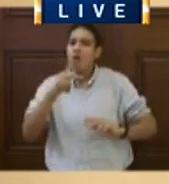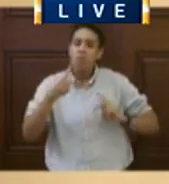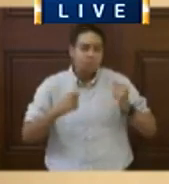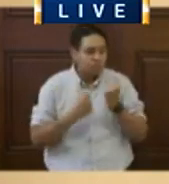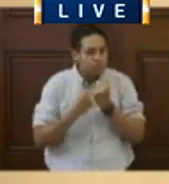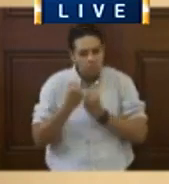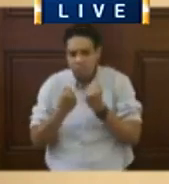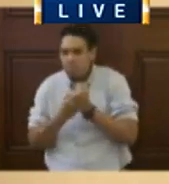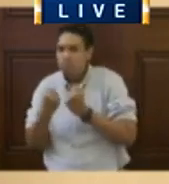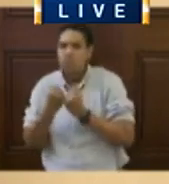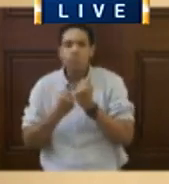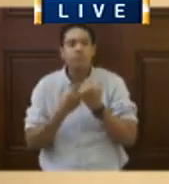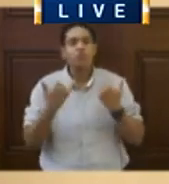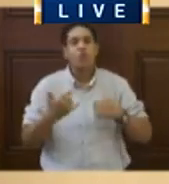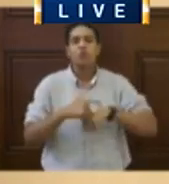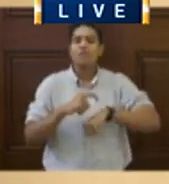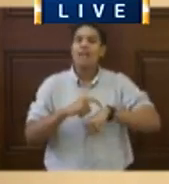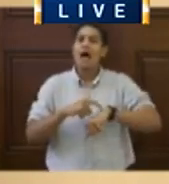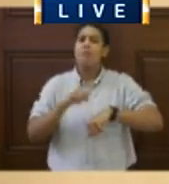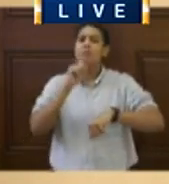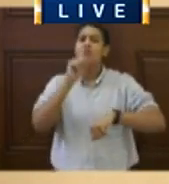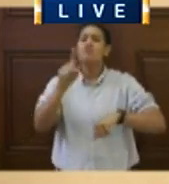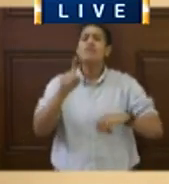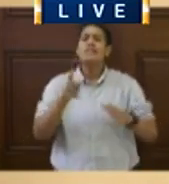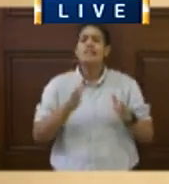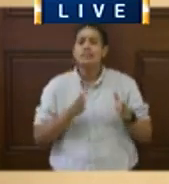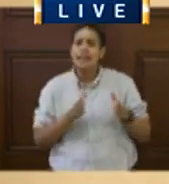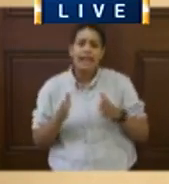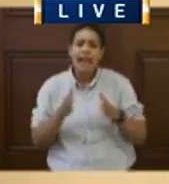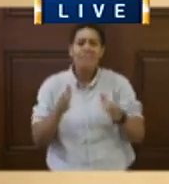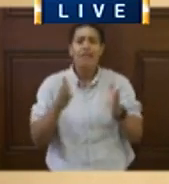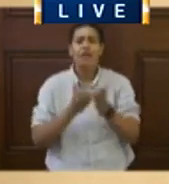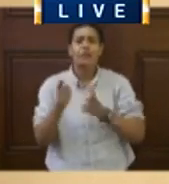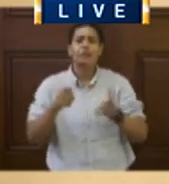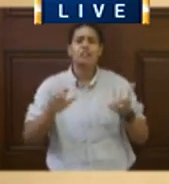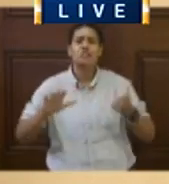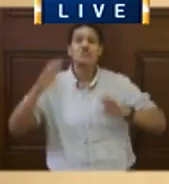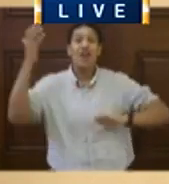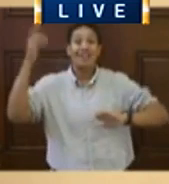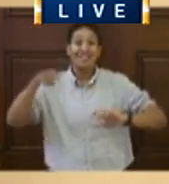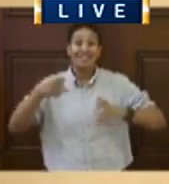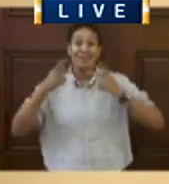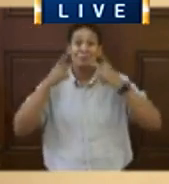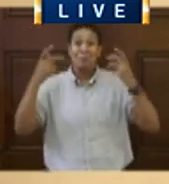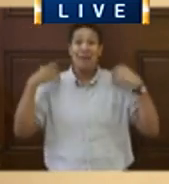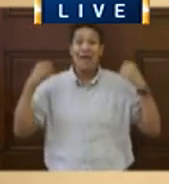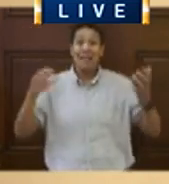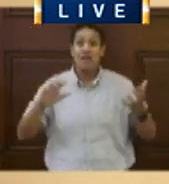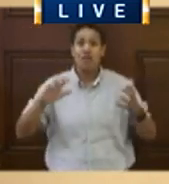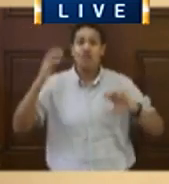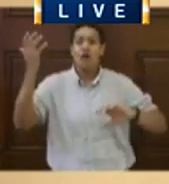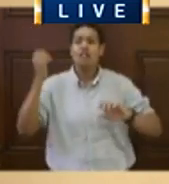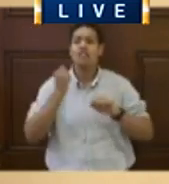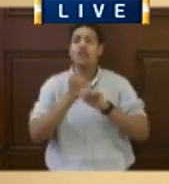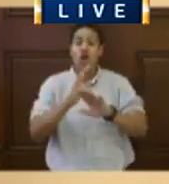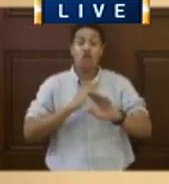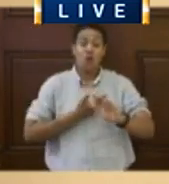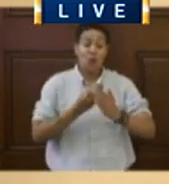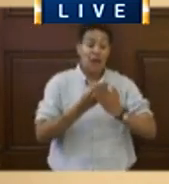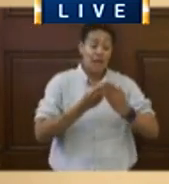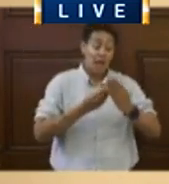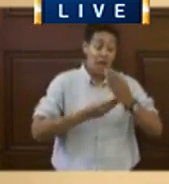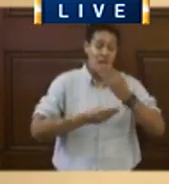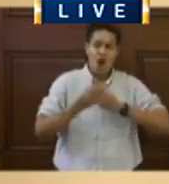point in time to really navigate this crisis, this public health crisis, which has led to a fallout in the